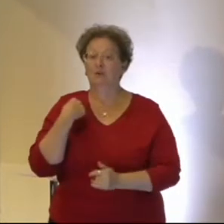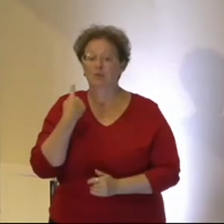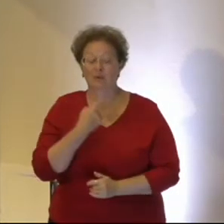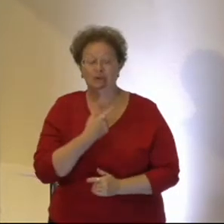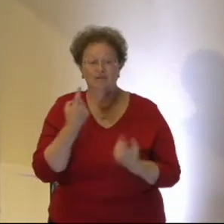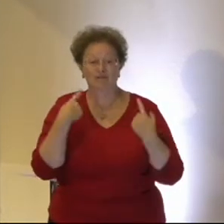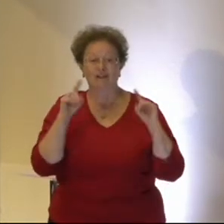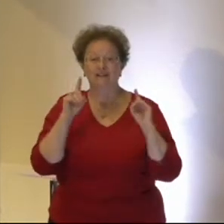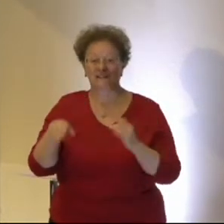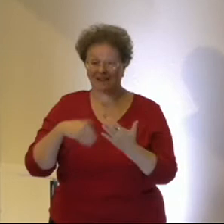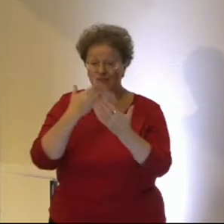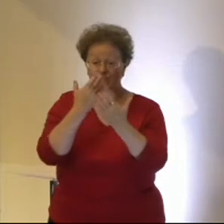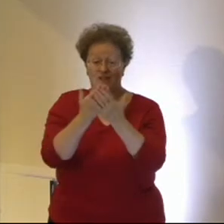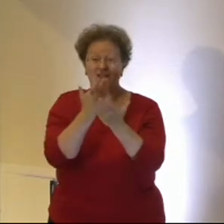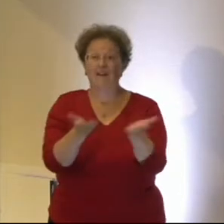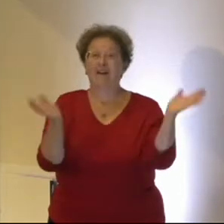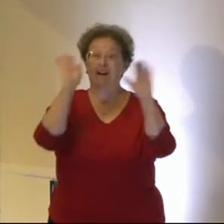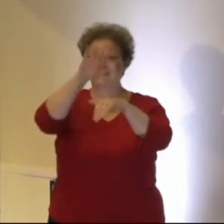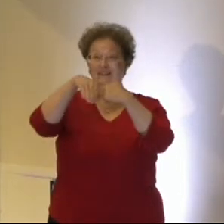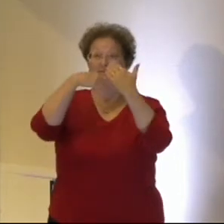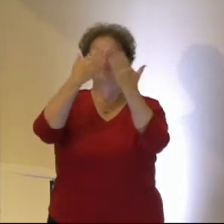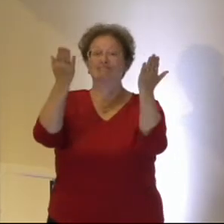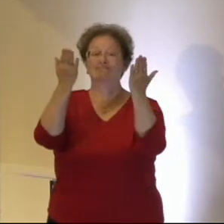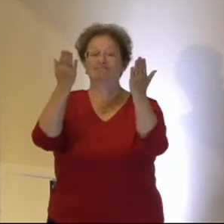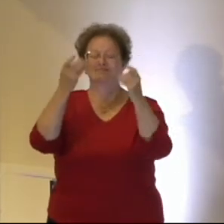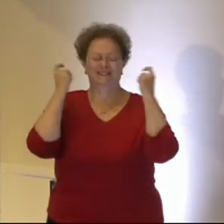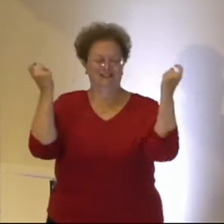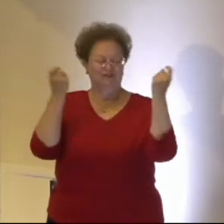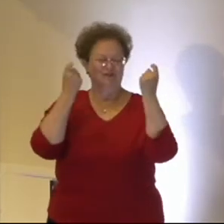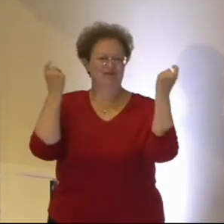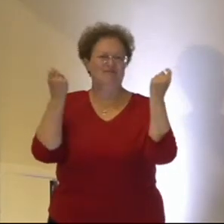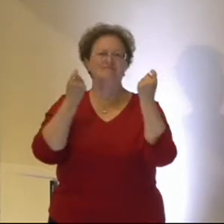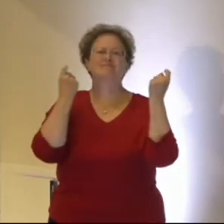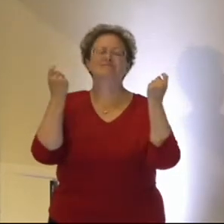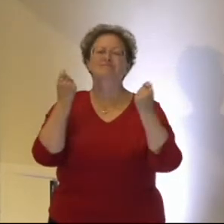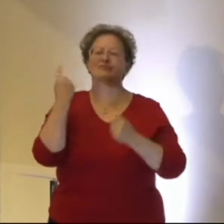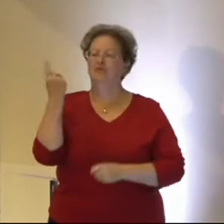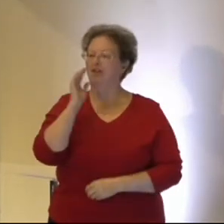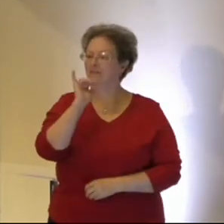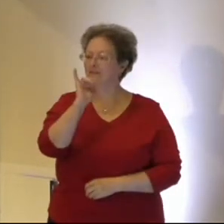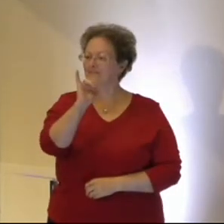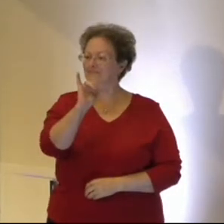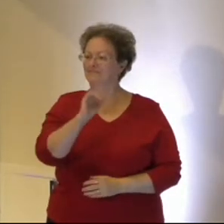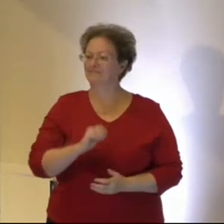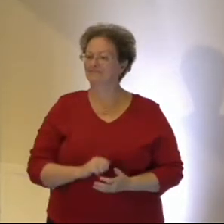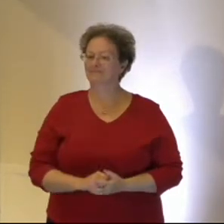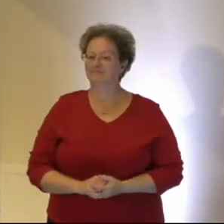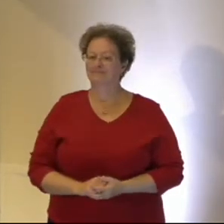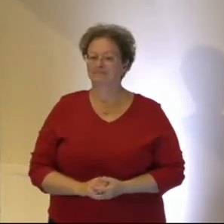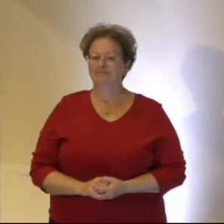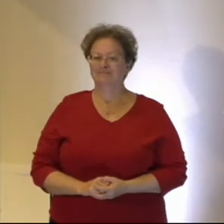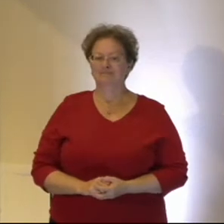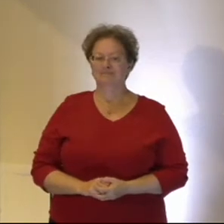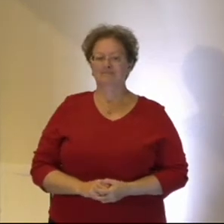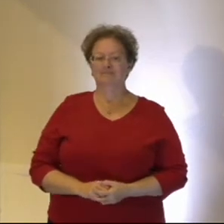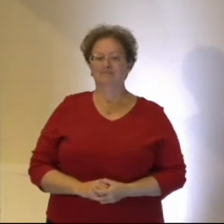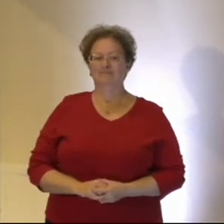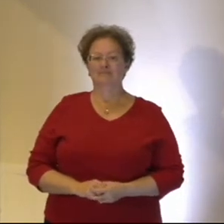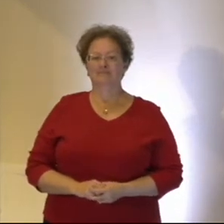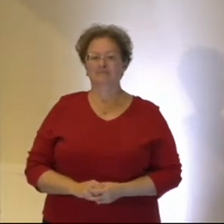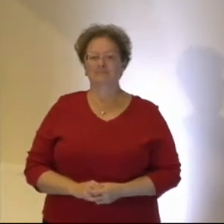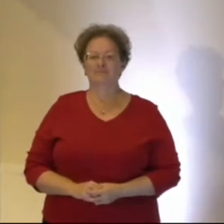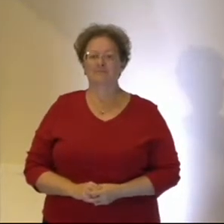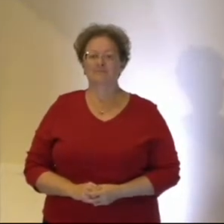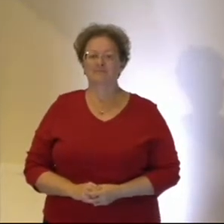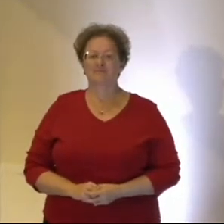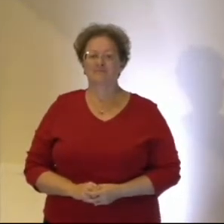home plate safely and we'll join an eternal celebration of his victory. But besides gathering here for worship